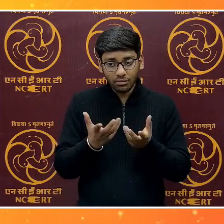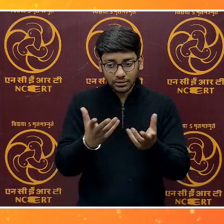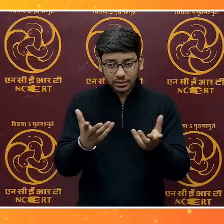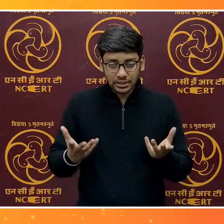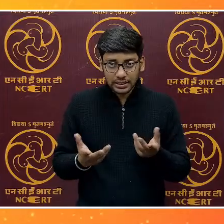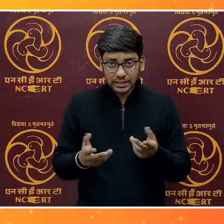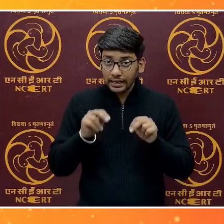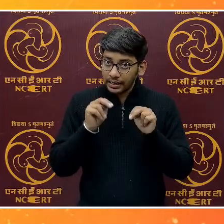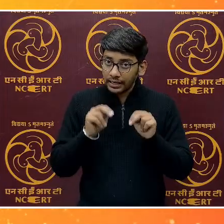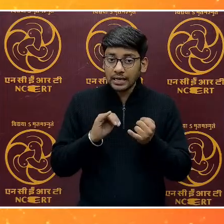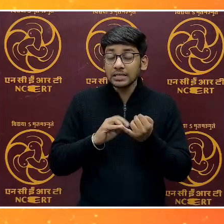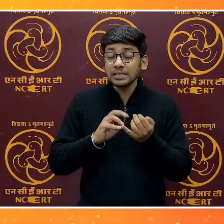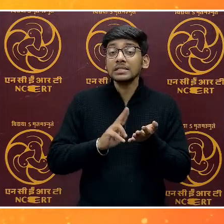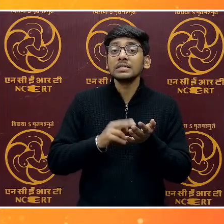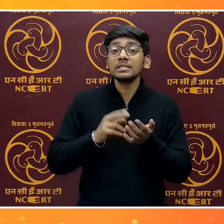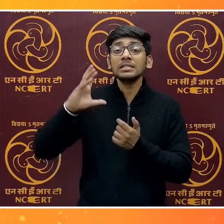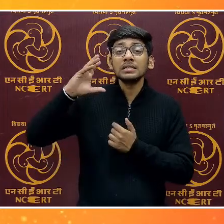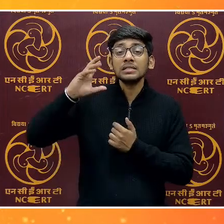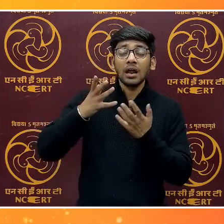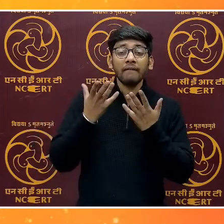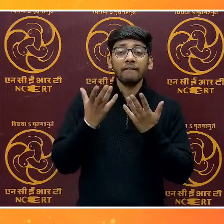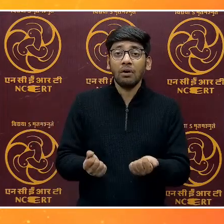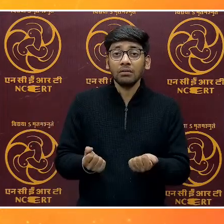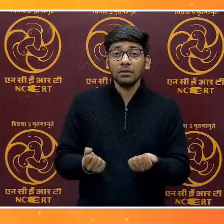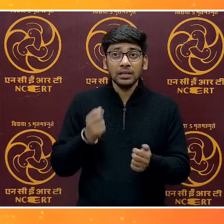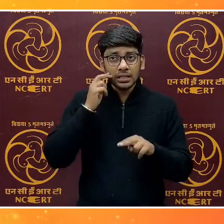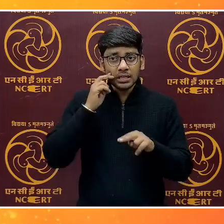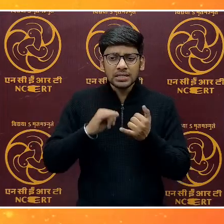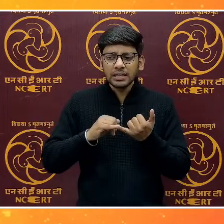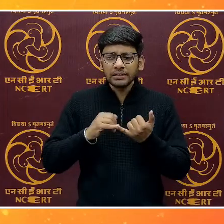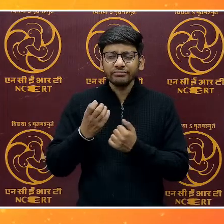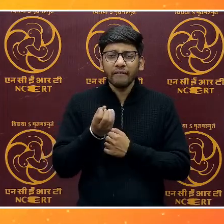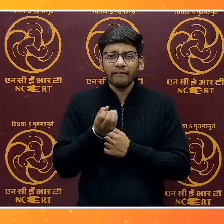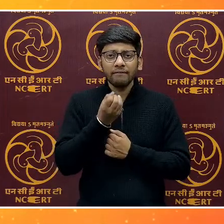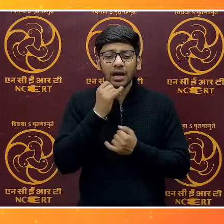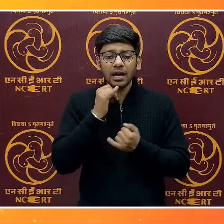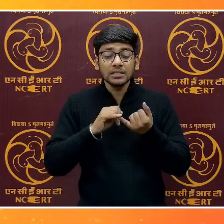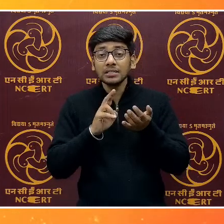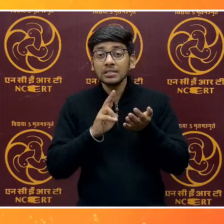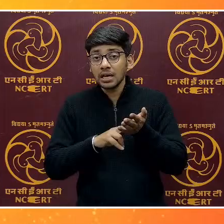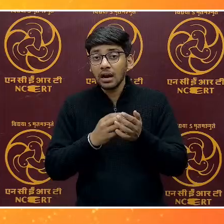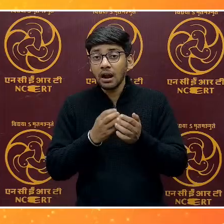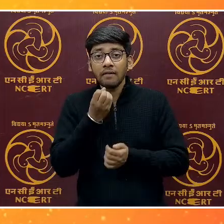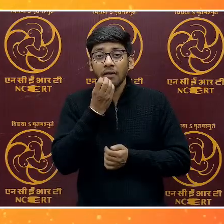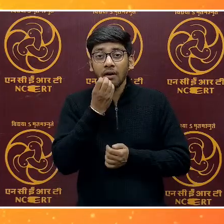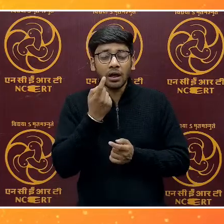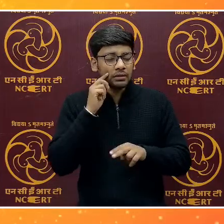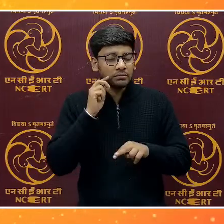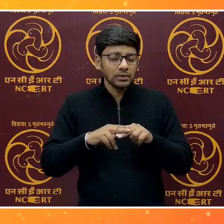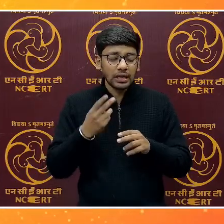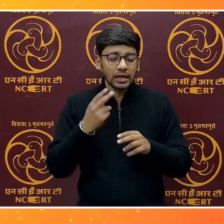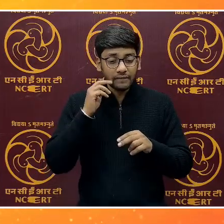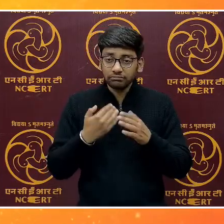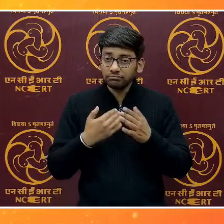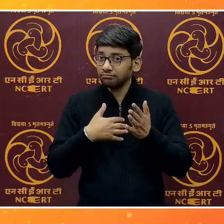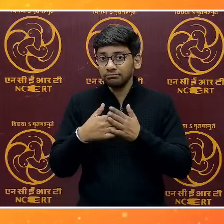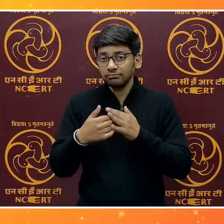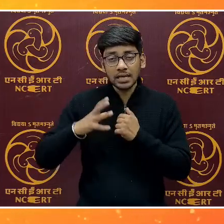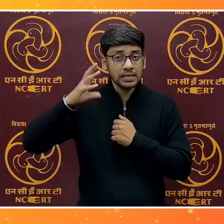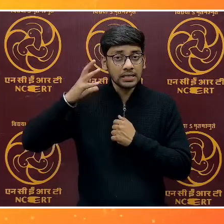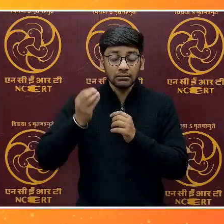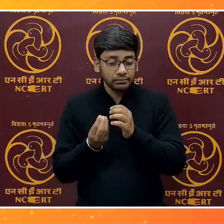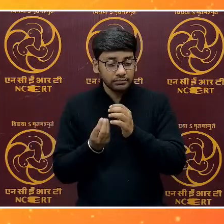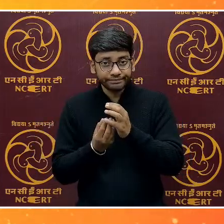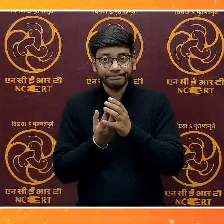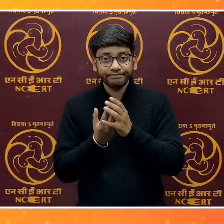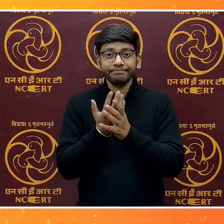guess. All right, give us the reason for that. Sunflower, because it needs sun rays to grow, to prepare food. It's a plant Also eventually.